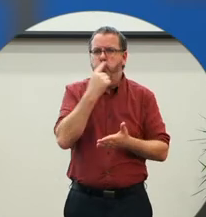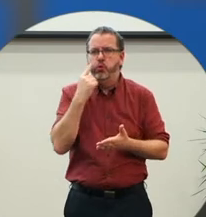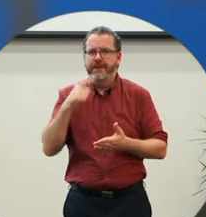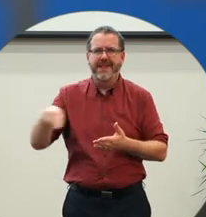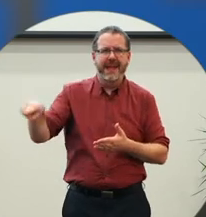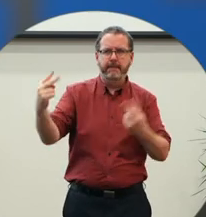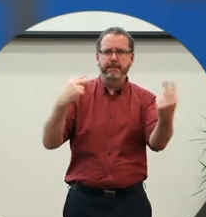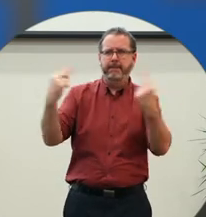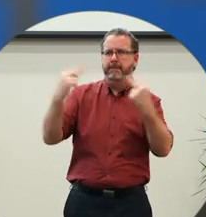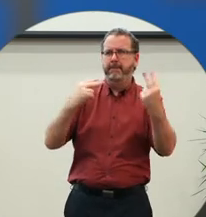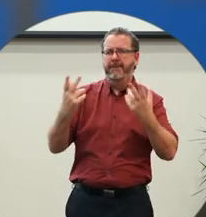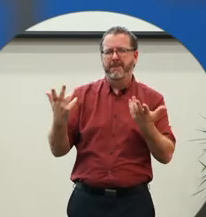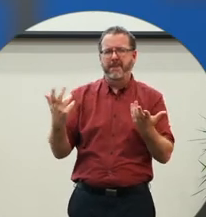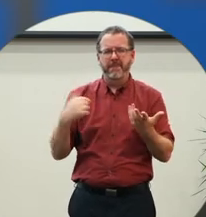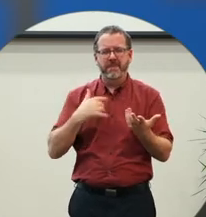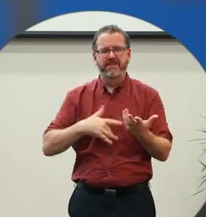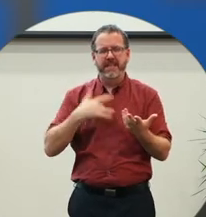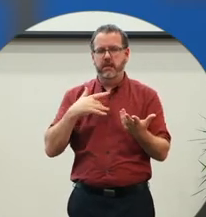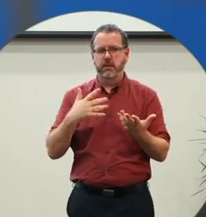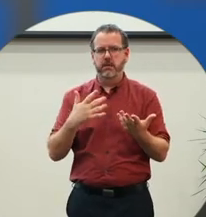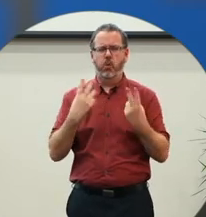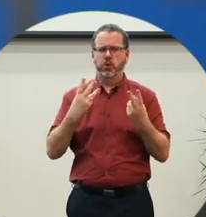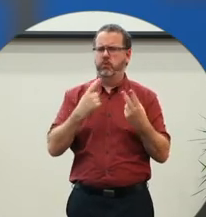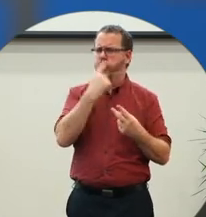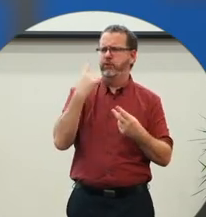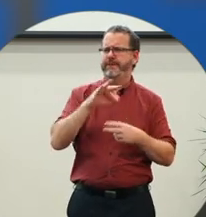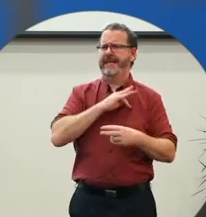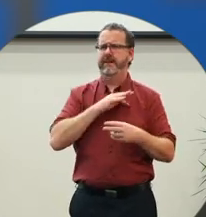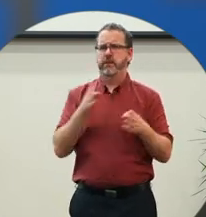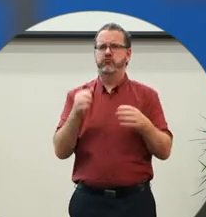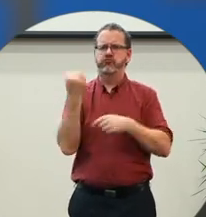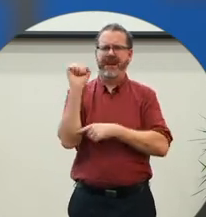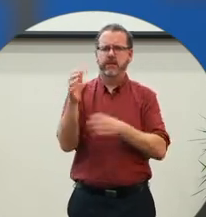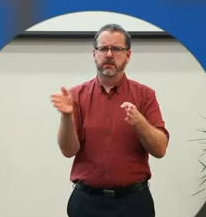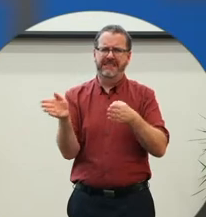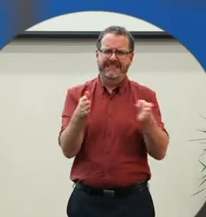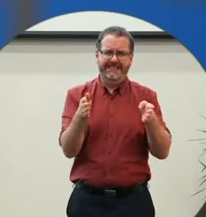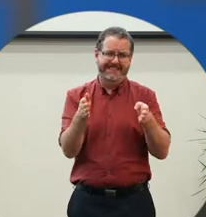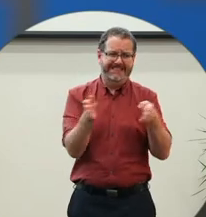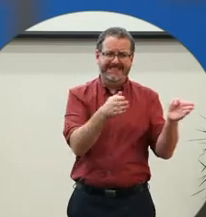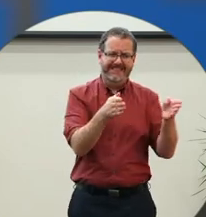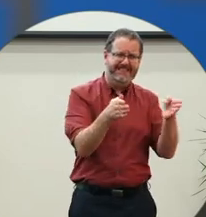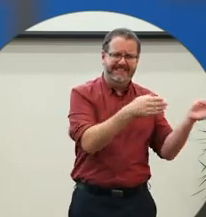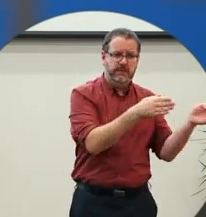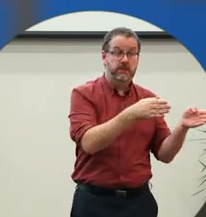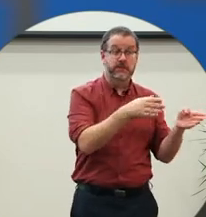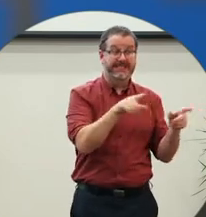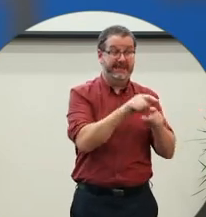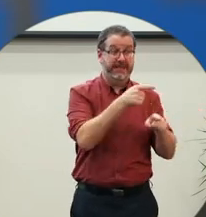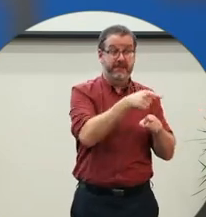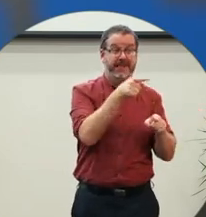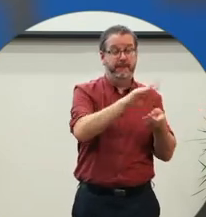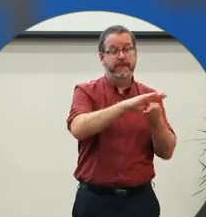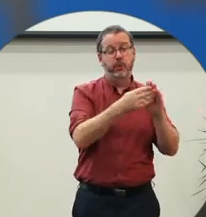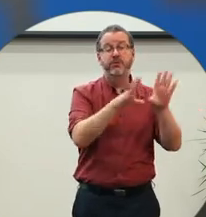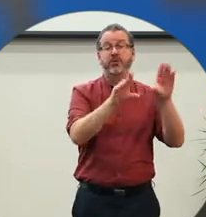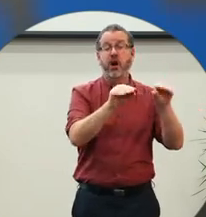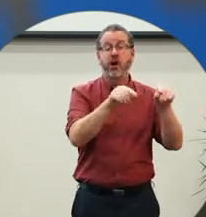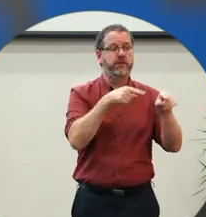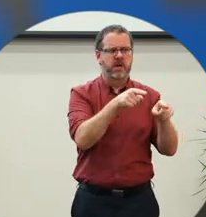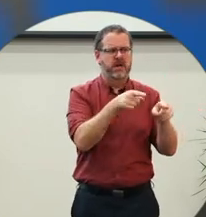she was always trying to prove herself by going more and more radical, even as the radical left itself was softening, you